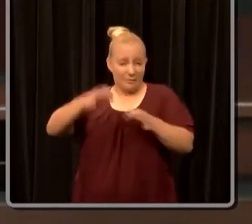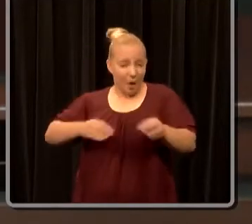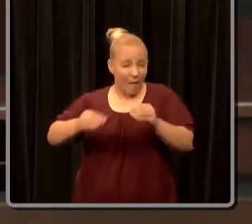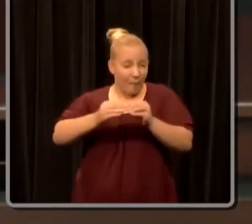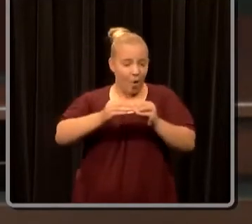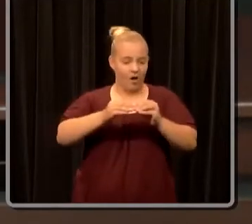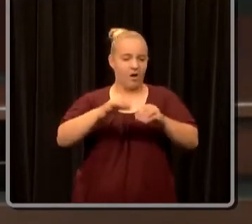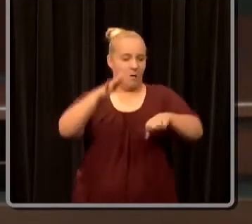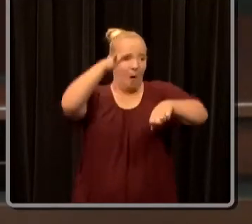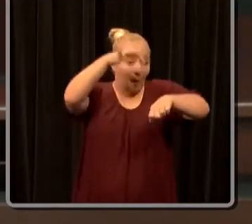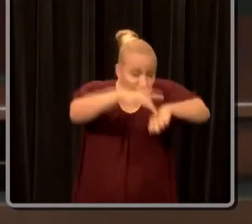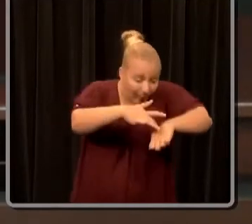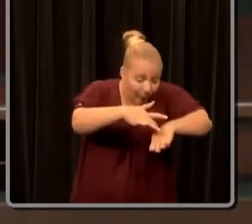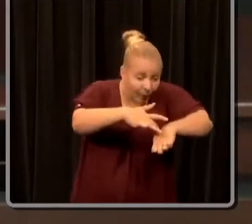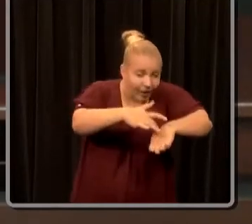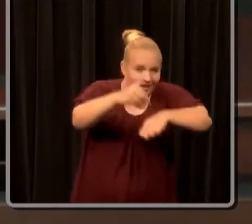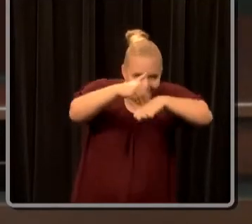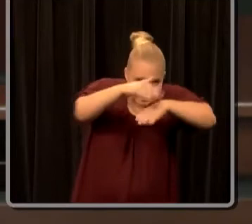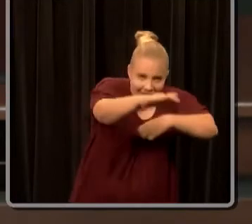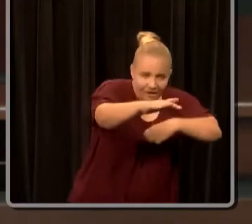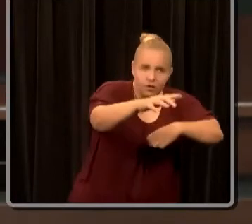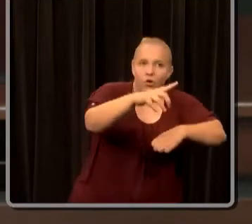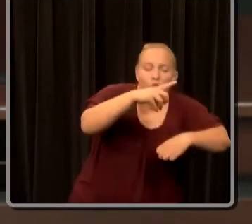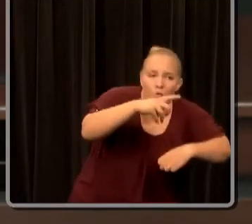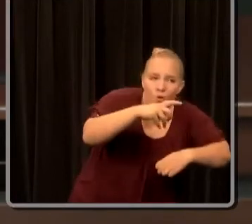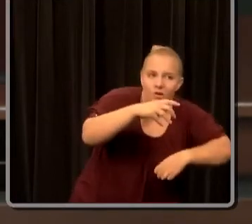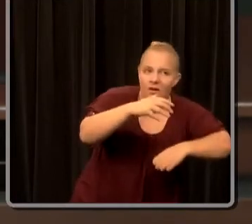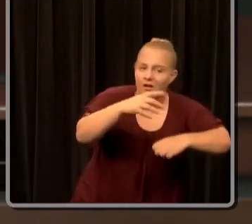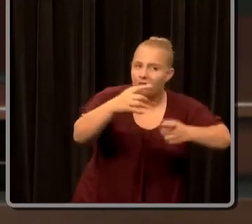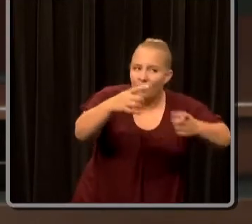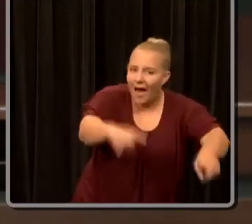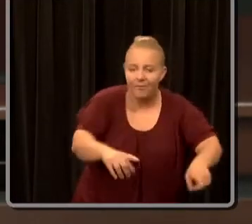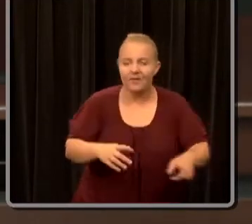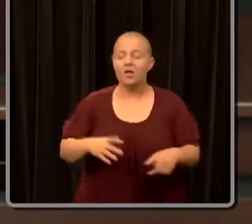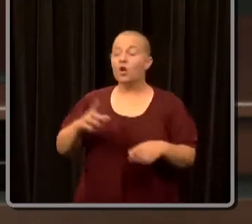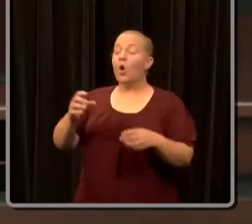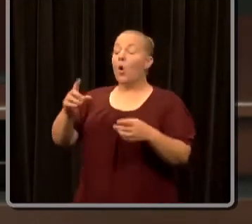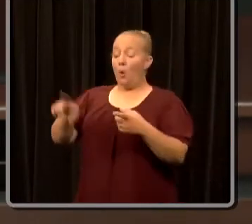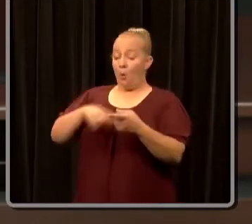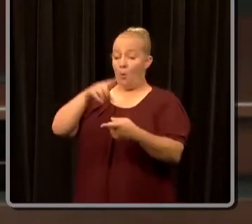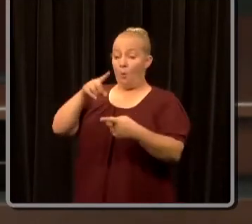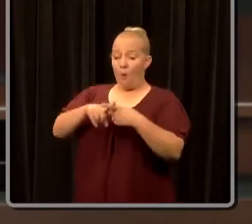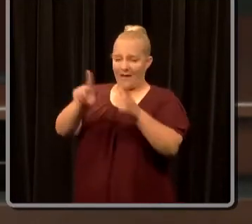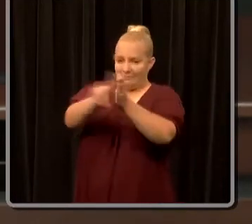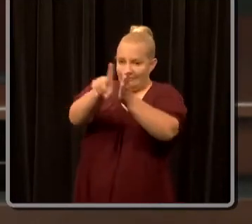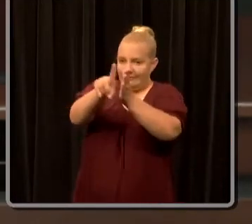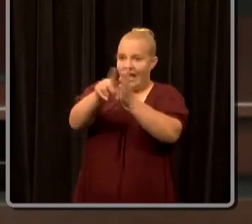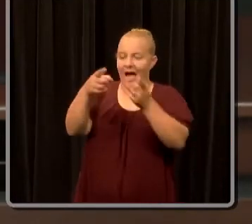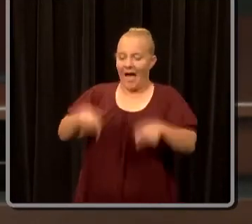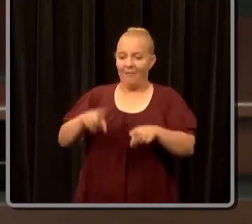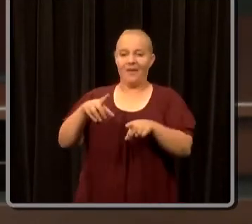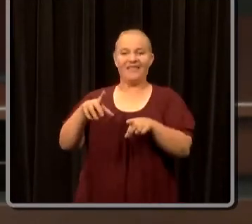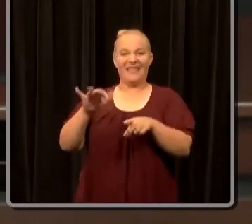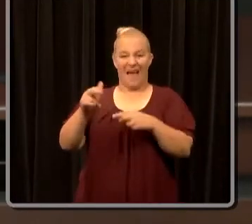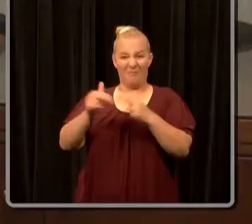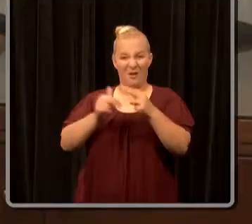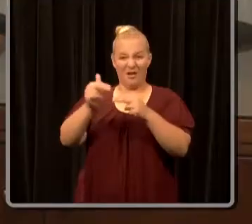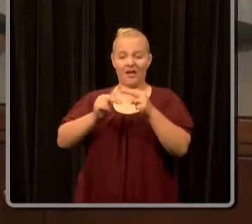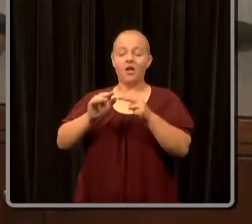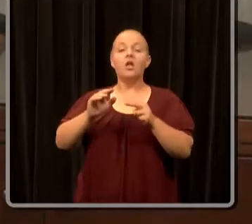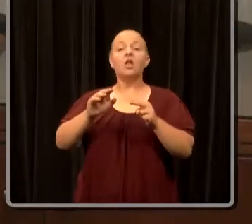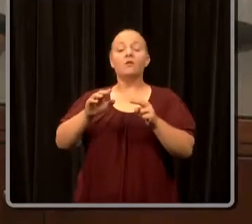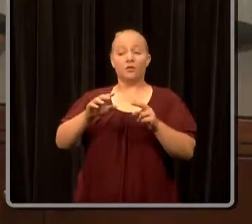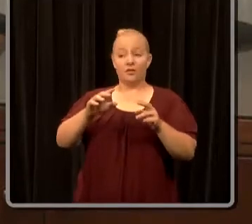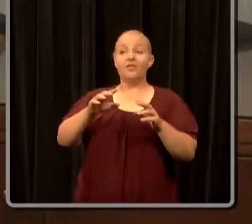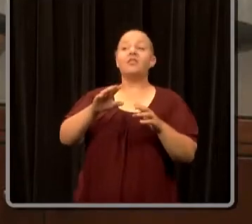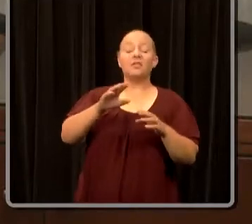and, you know, add process to it? So anytime an alert goes off in a building, that building response team will get the alert, obviously. So let's